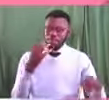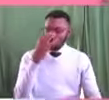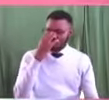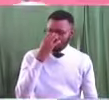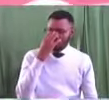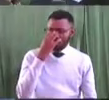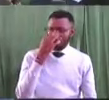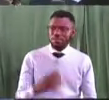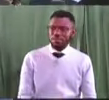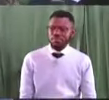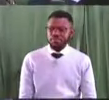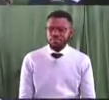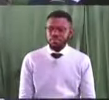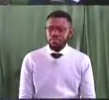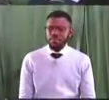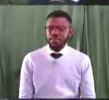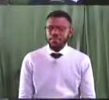President.